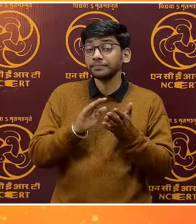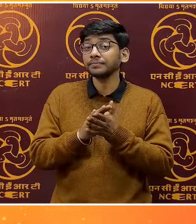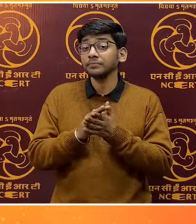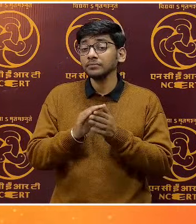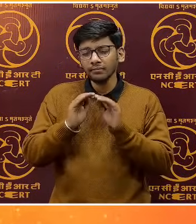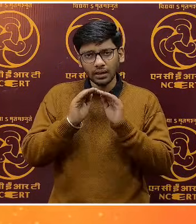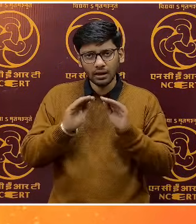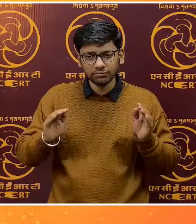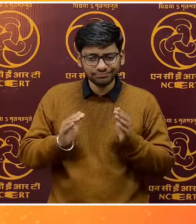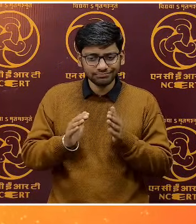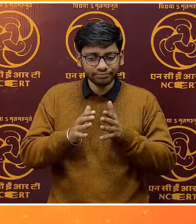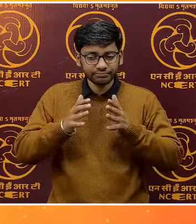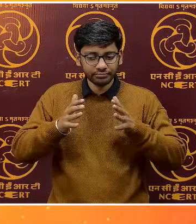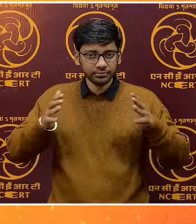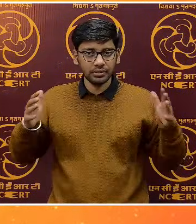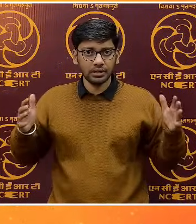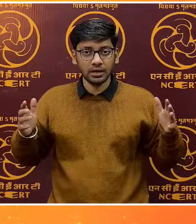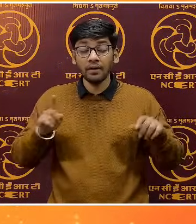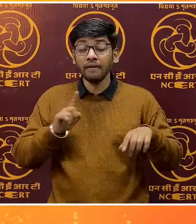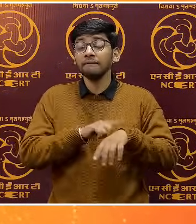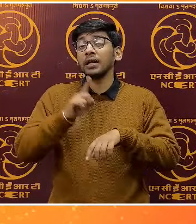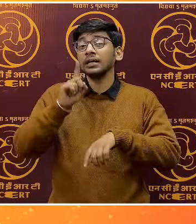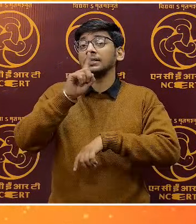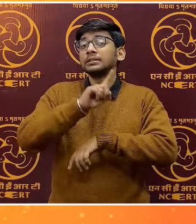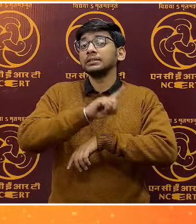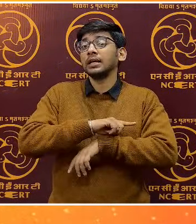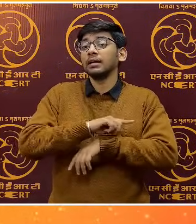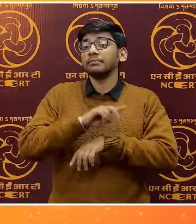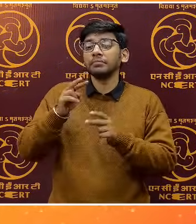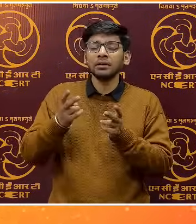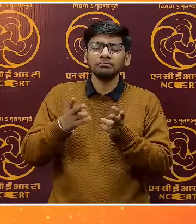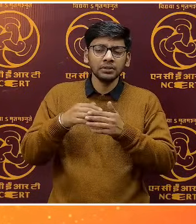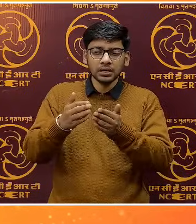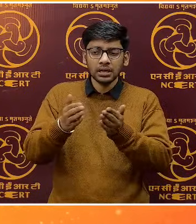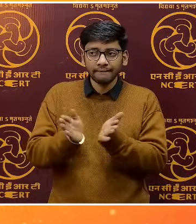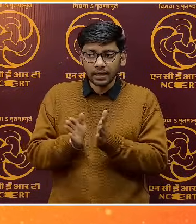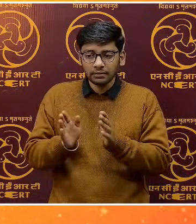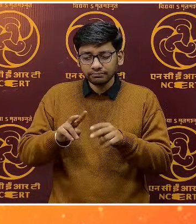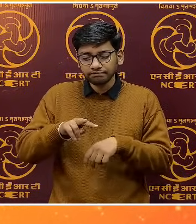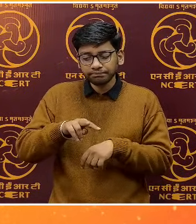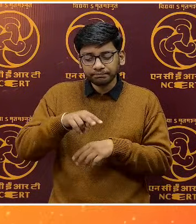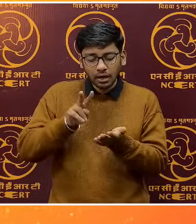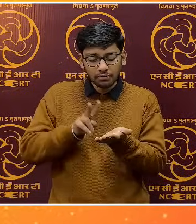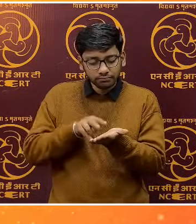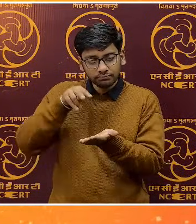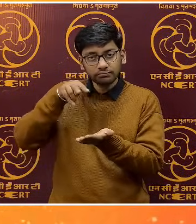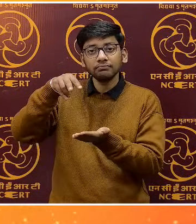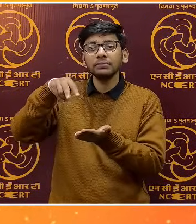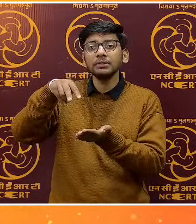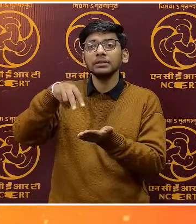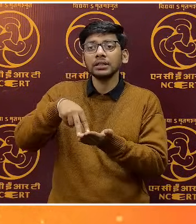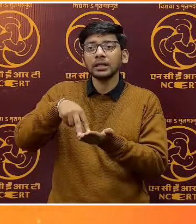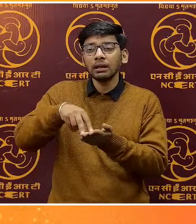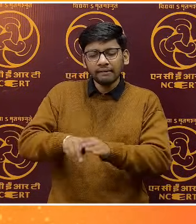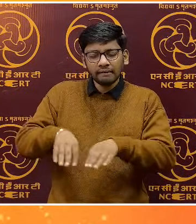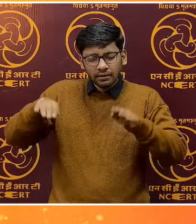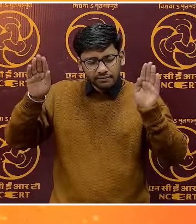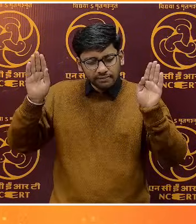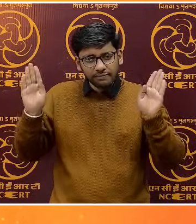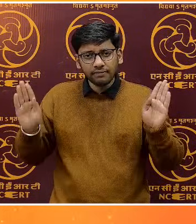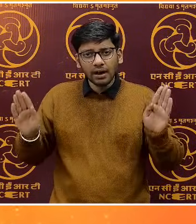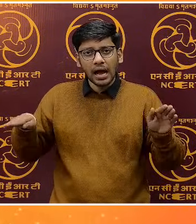and bigger, and one day they hopped out of the nest and flew happily into the big blue